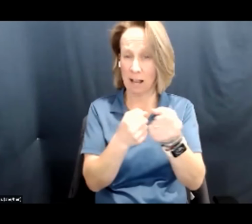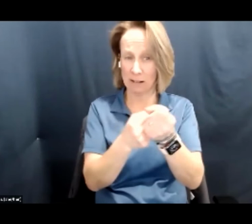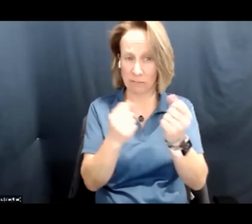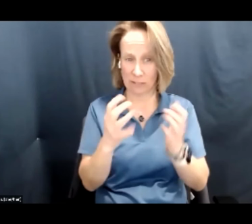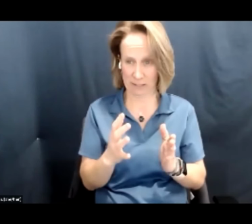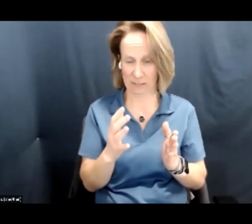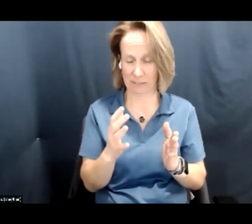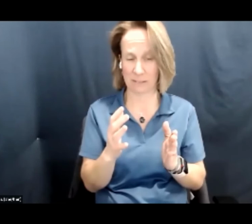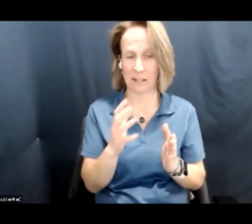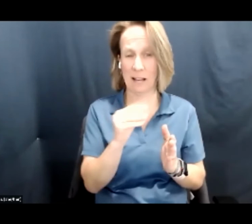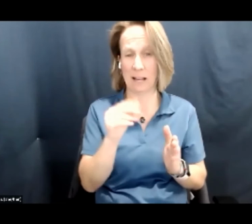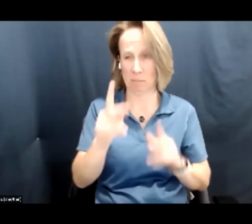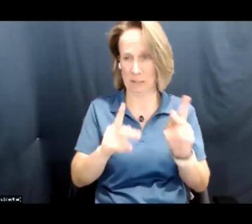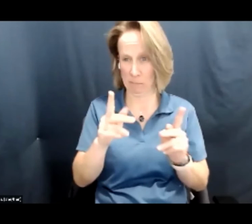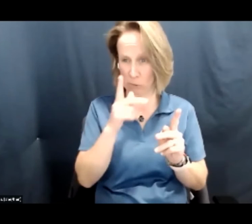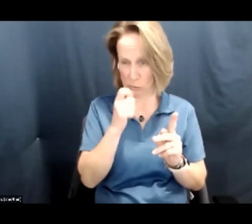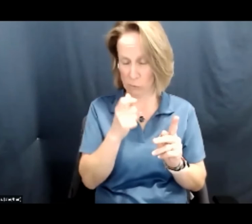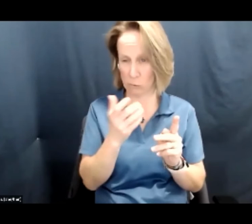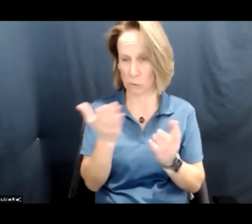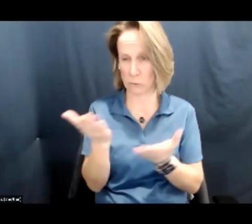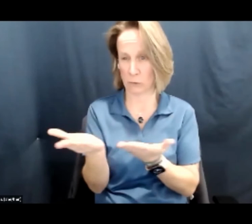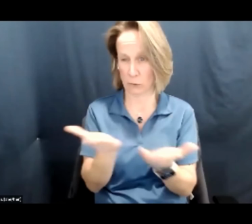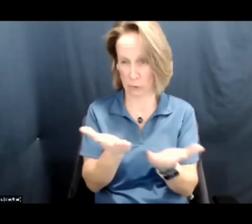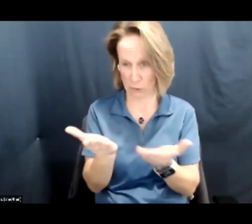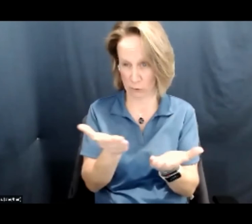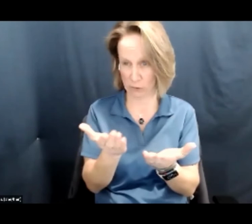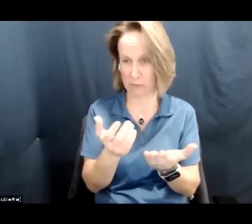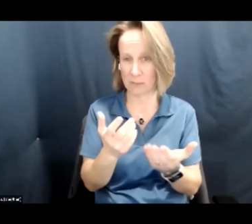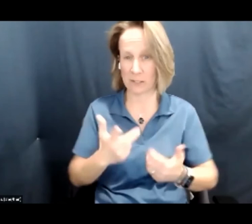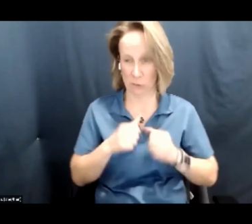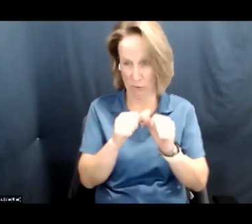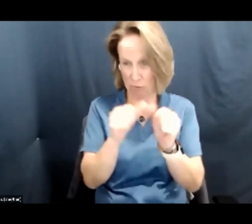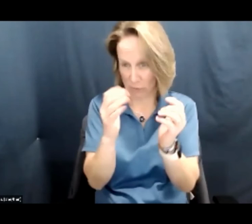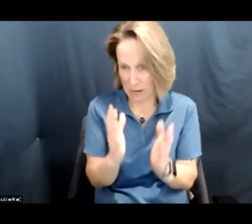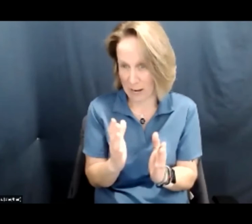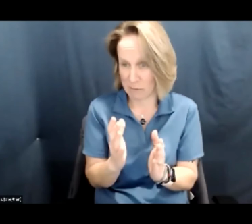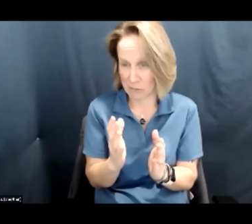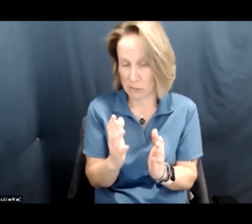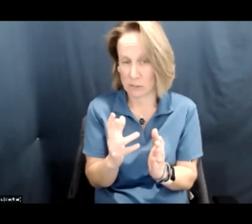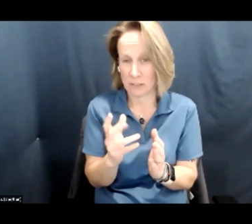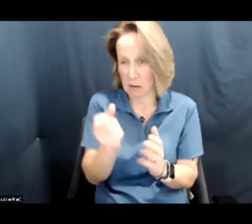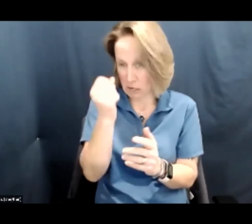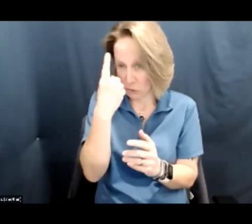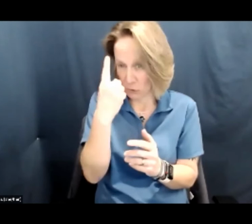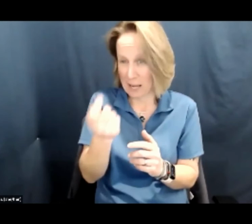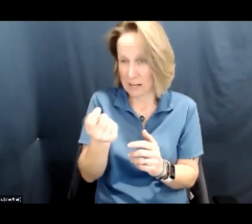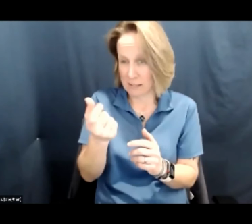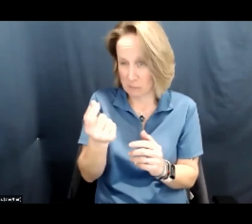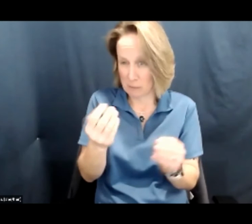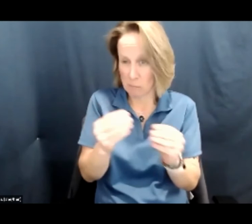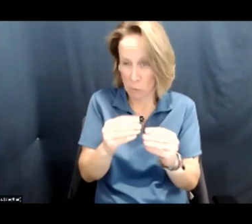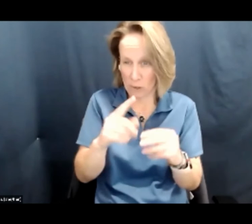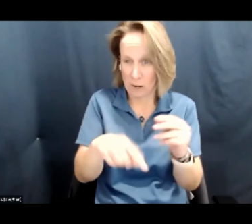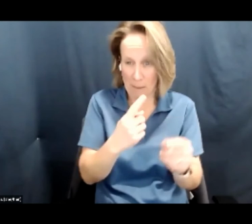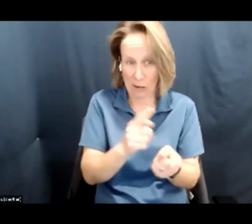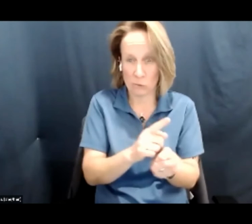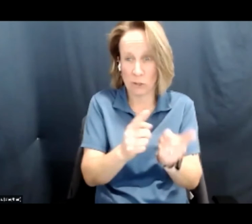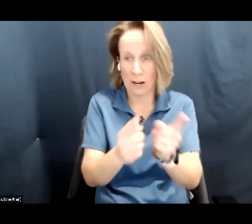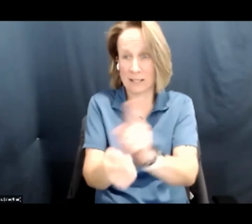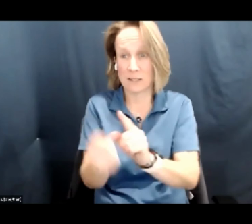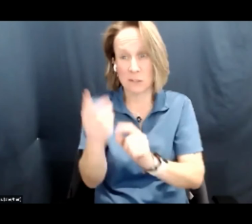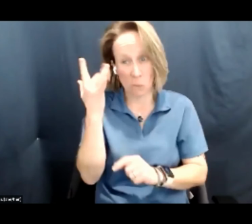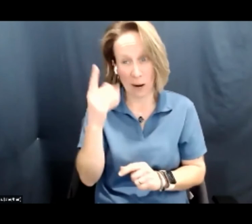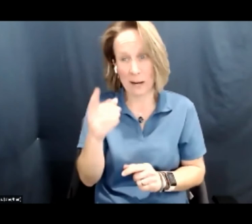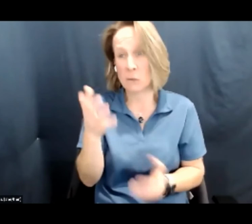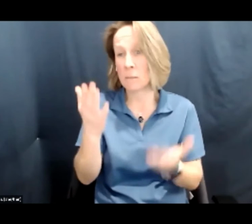serve sexual violence survivors to know about these different types of transition, because this could be an area that we support our clients in, right? So maybe we're